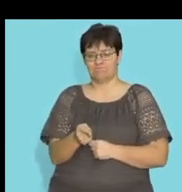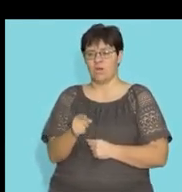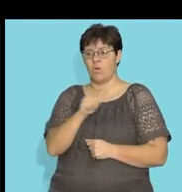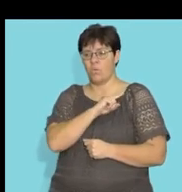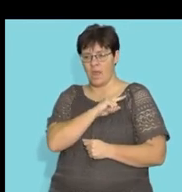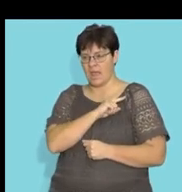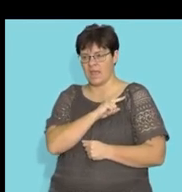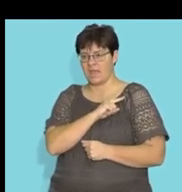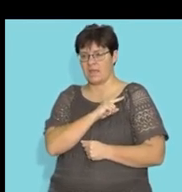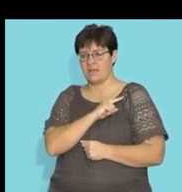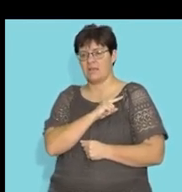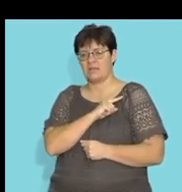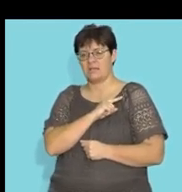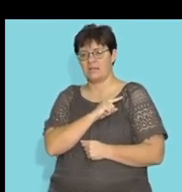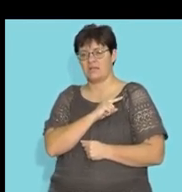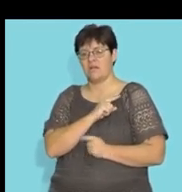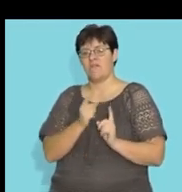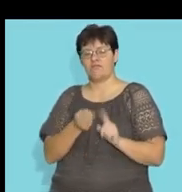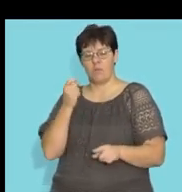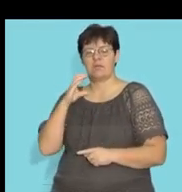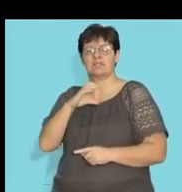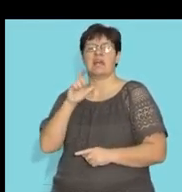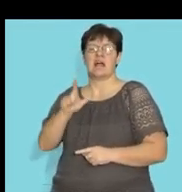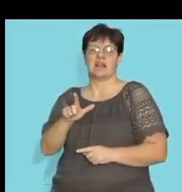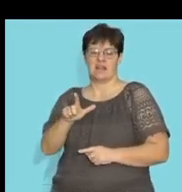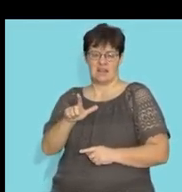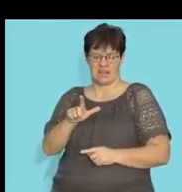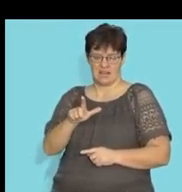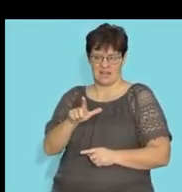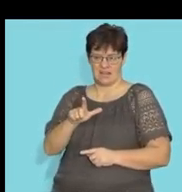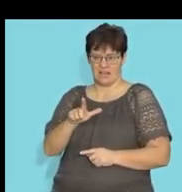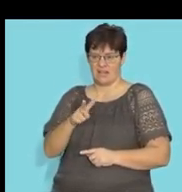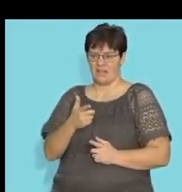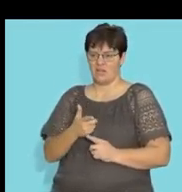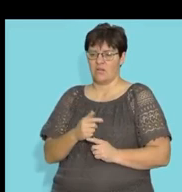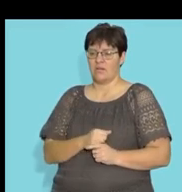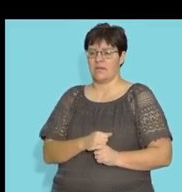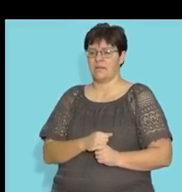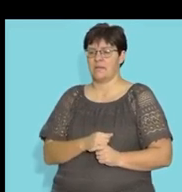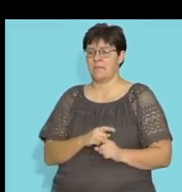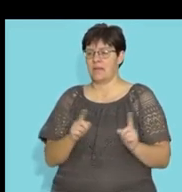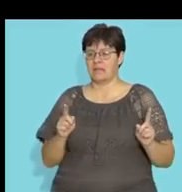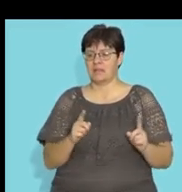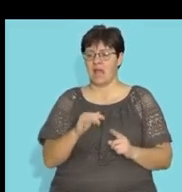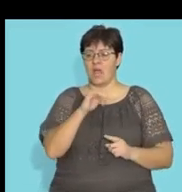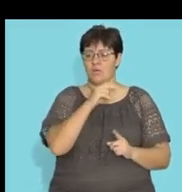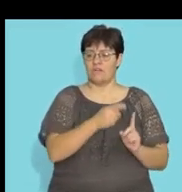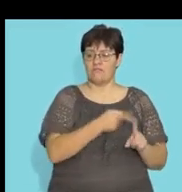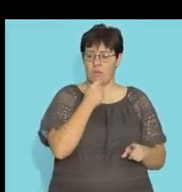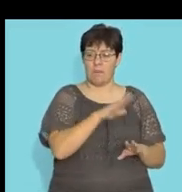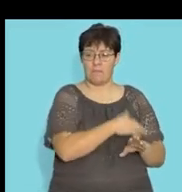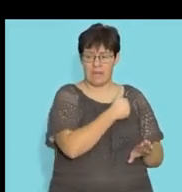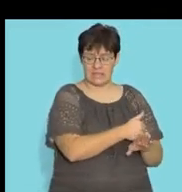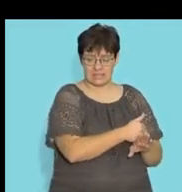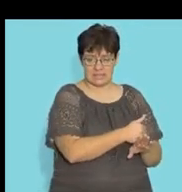the ions will most probably be from sodium chloride, sulfuric acid, but the ions of